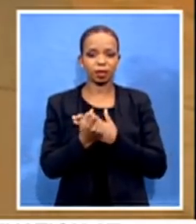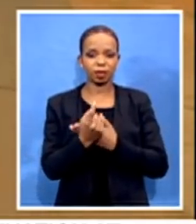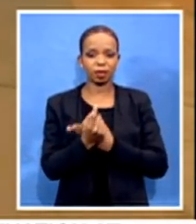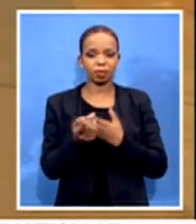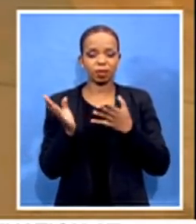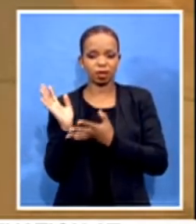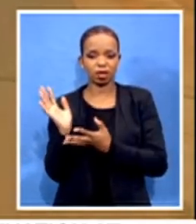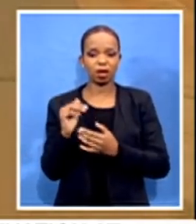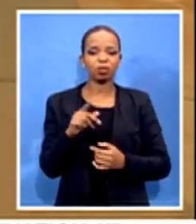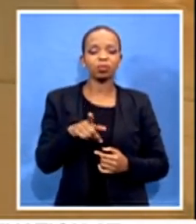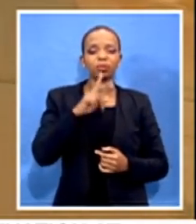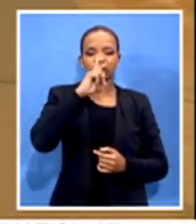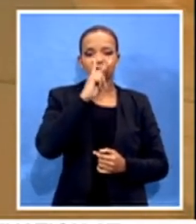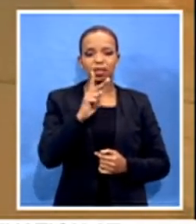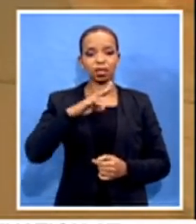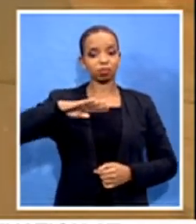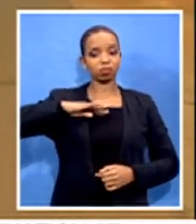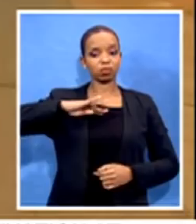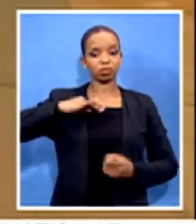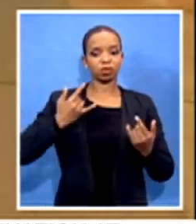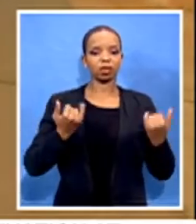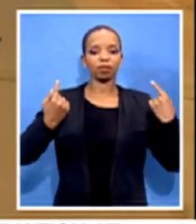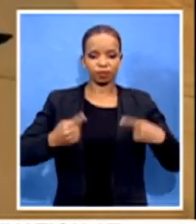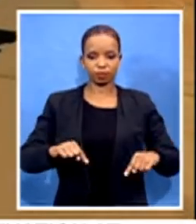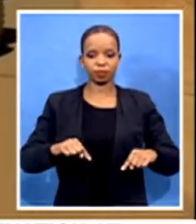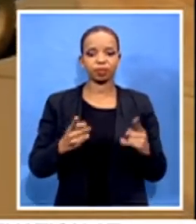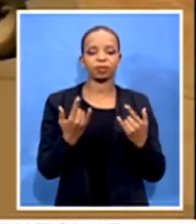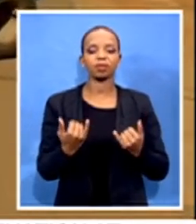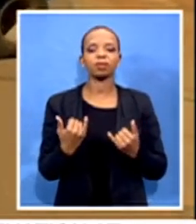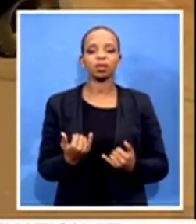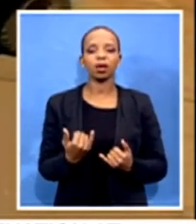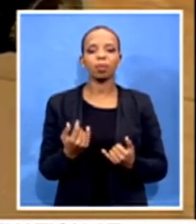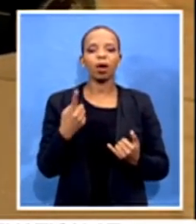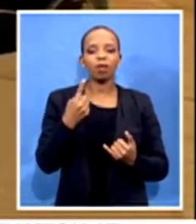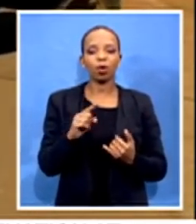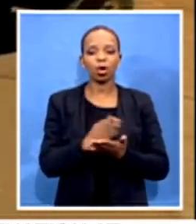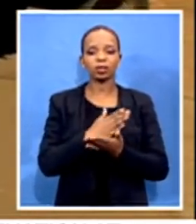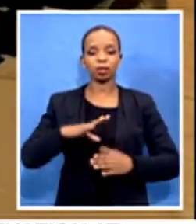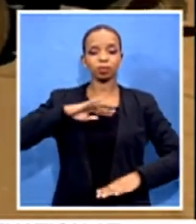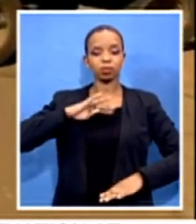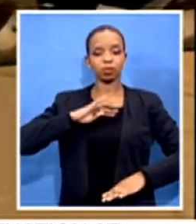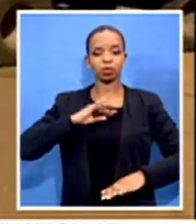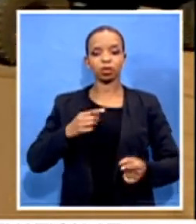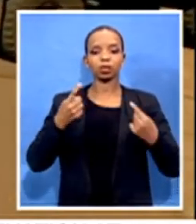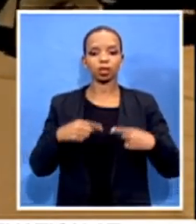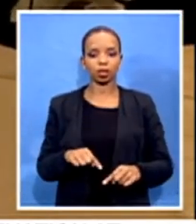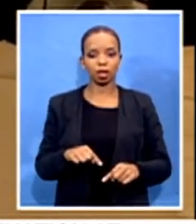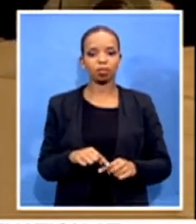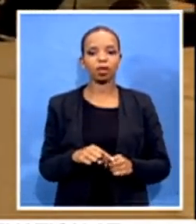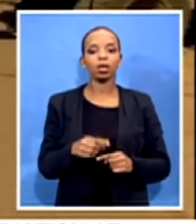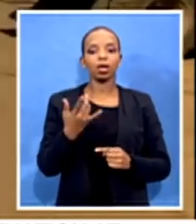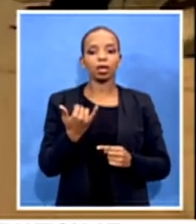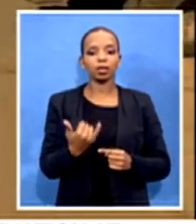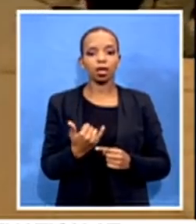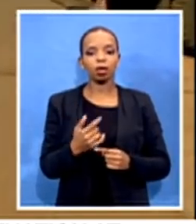as one of the South African National Defense Force vehicles, which just came to drop off some soldiers behind camera, is leaving, making its way